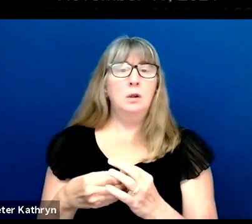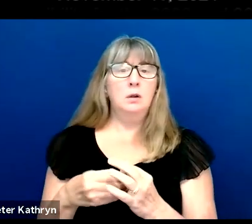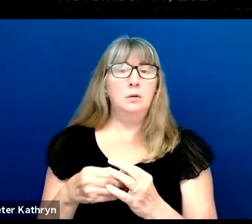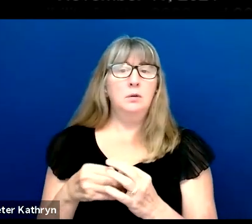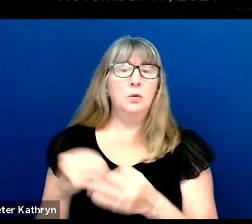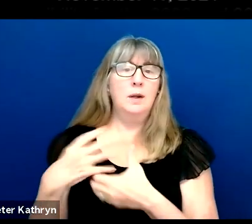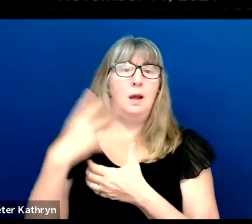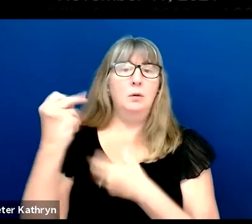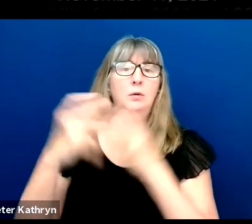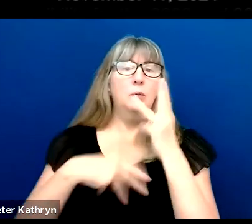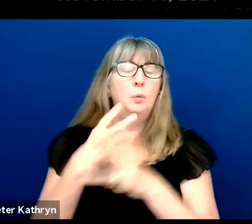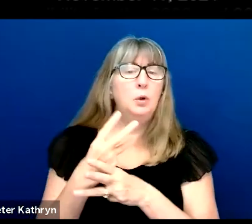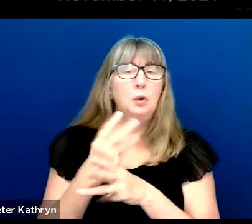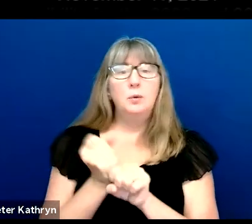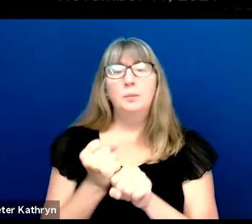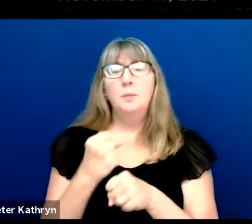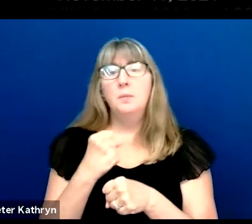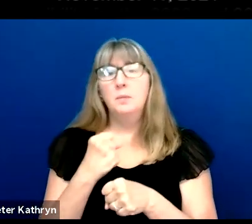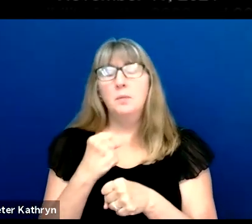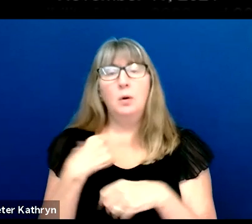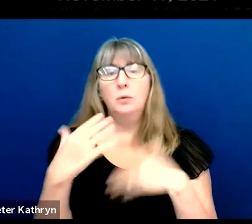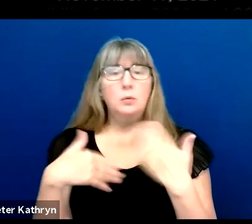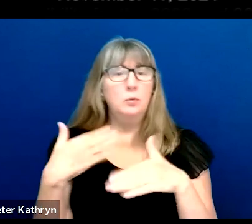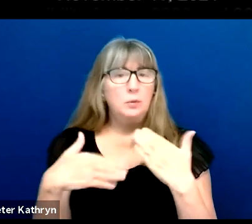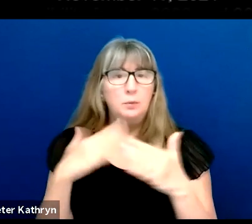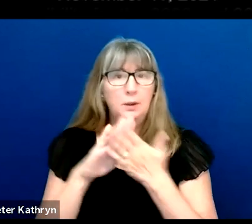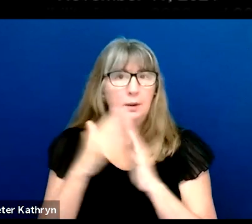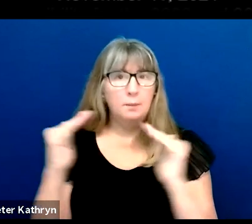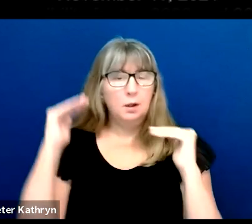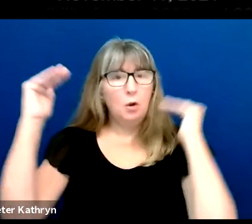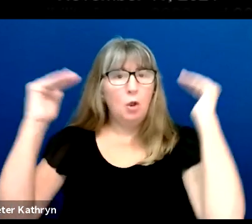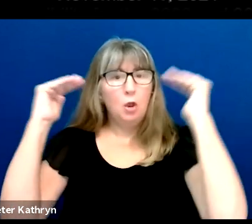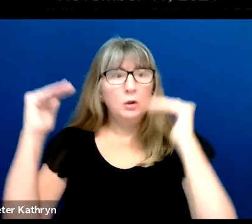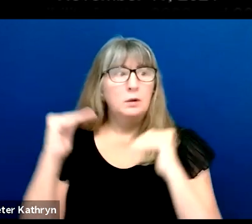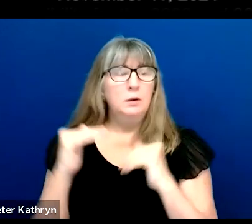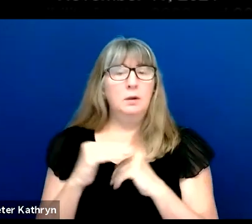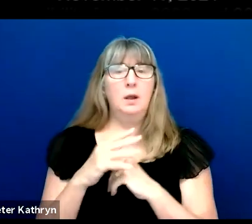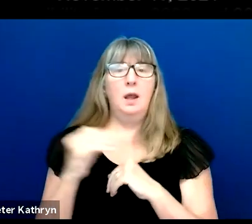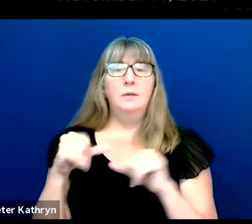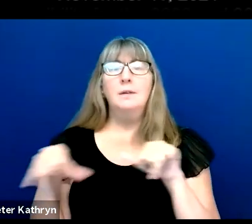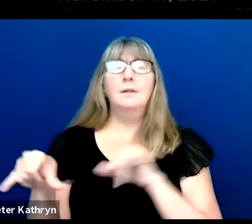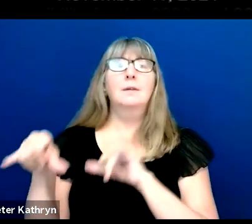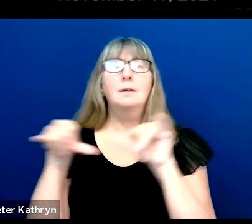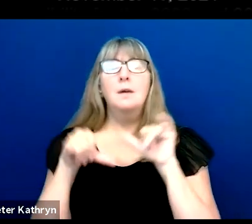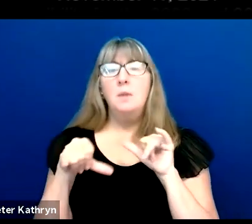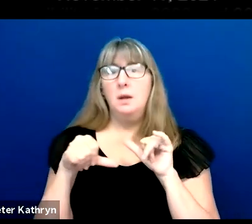world, hurtling towards adulthood. The systemic factors